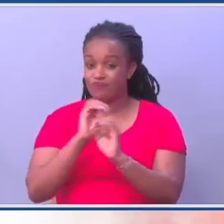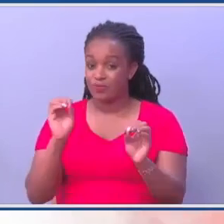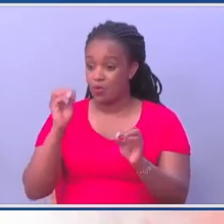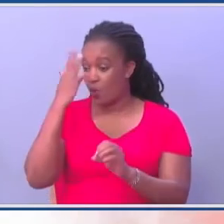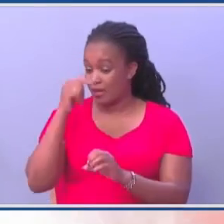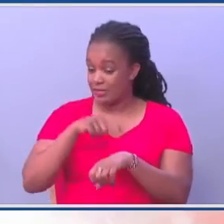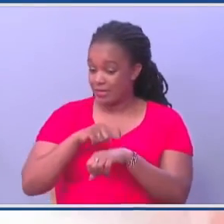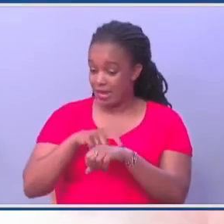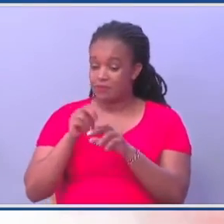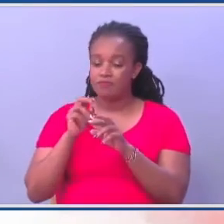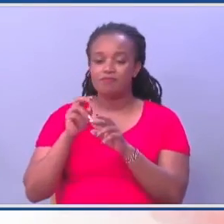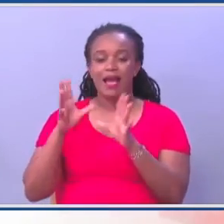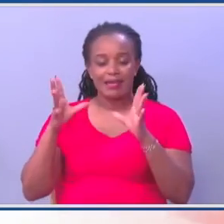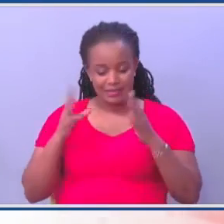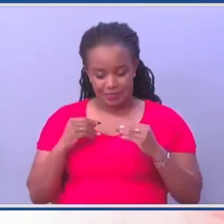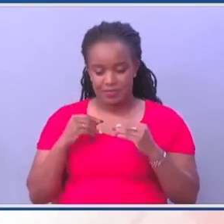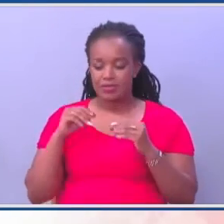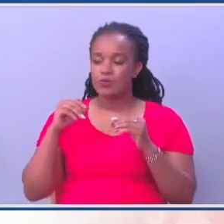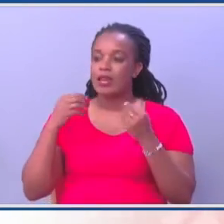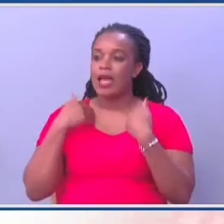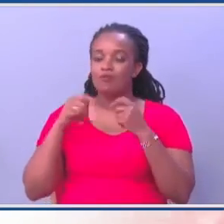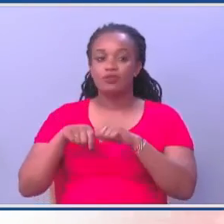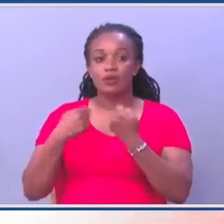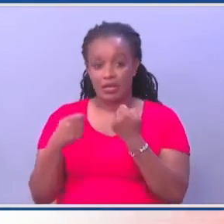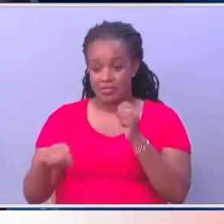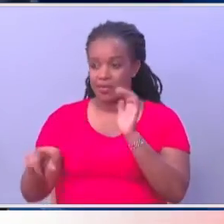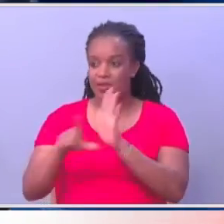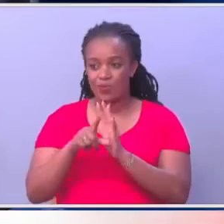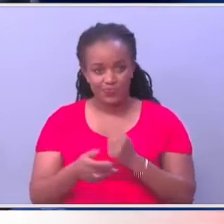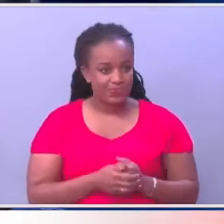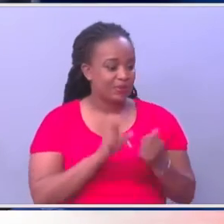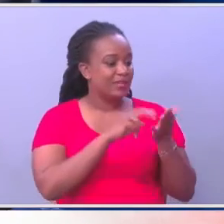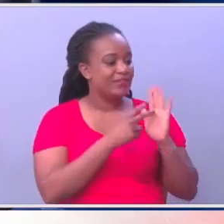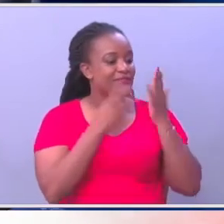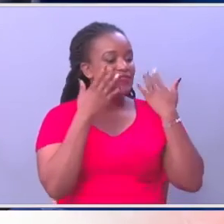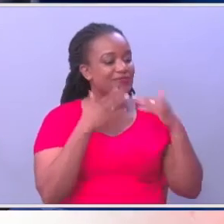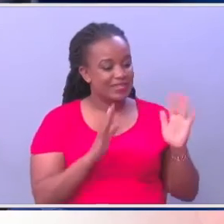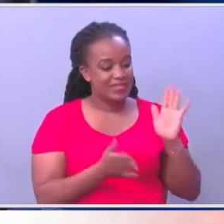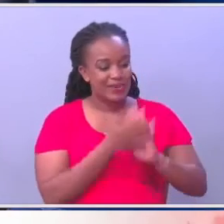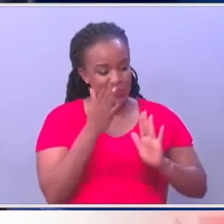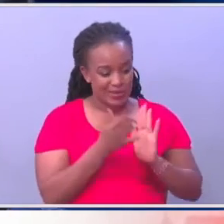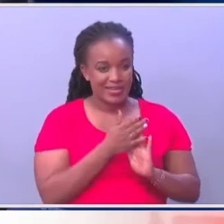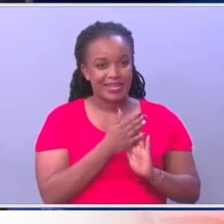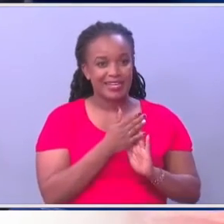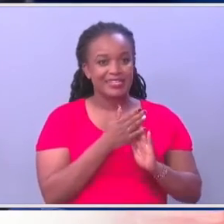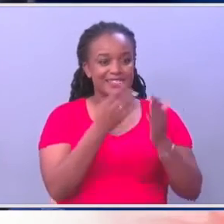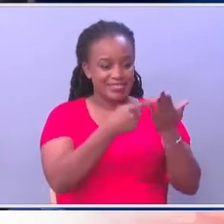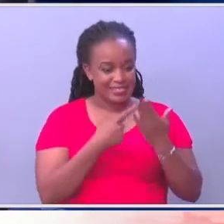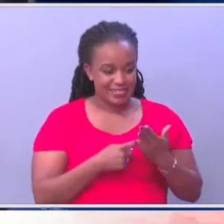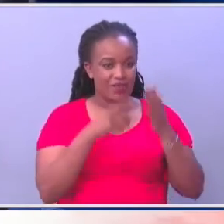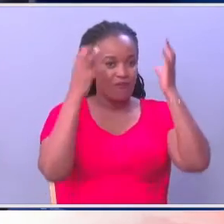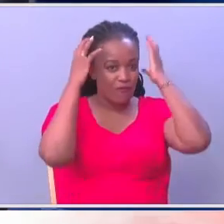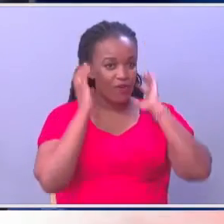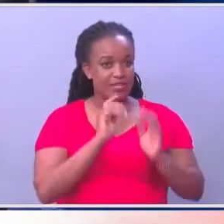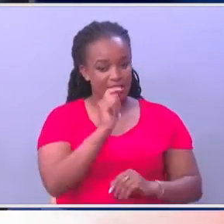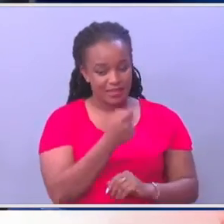against a court order. All right, and that's where we will have to end the quick chat on Ford Kenya, Mheshimiwa. Thank you for your time.